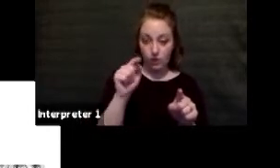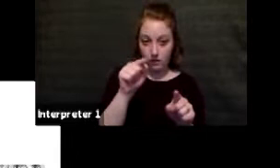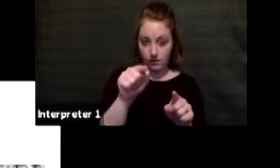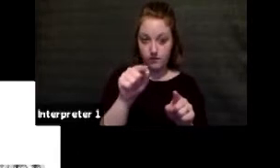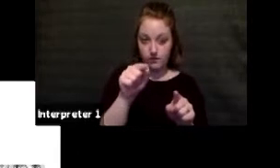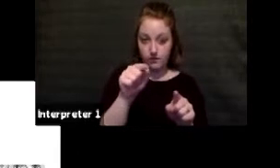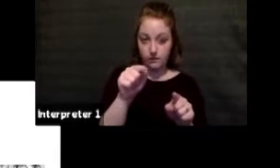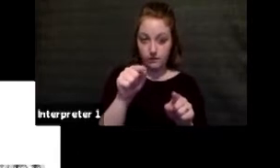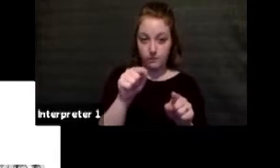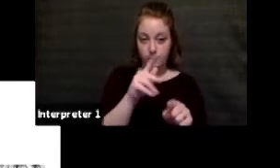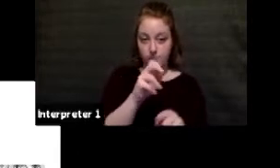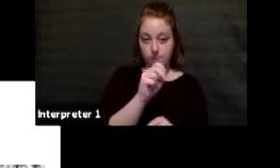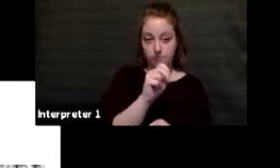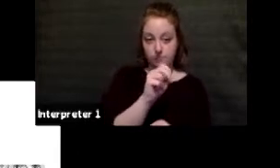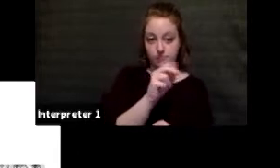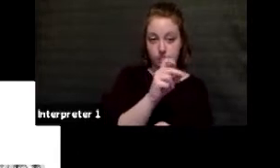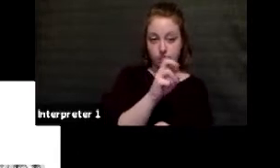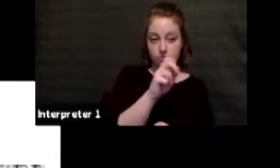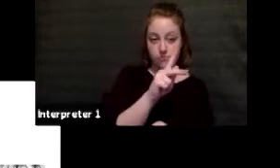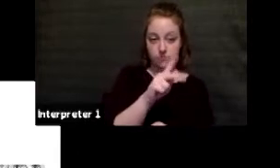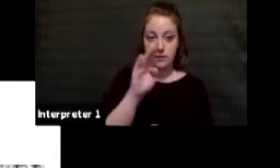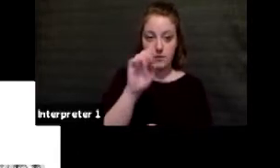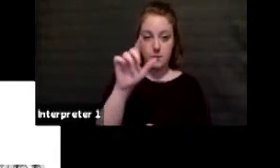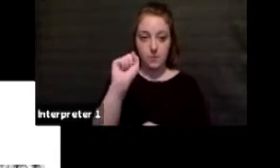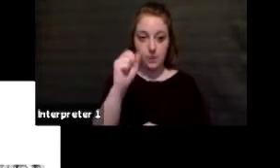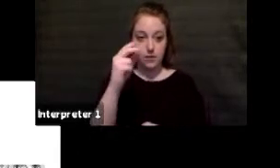Kendrick and Bells Hill attendance zones.